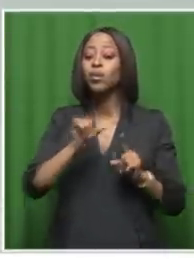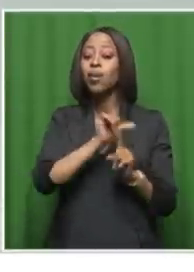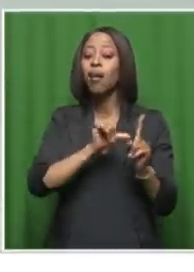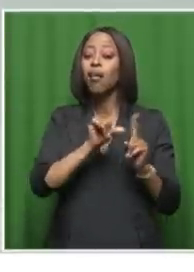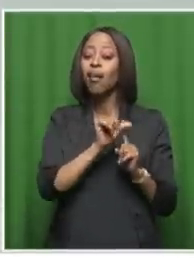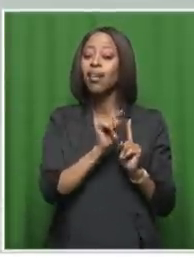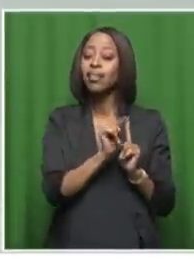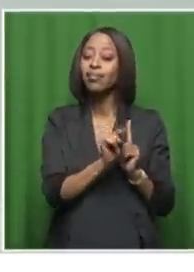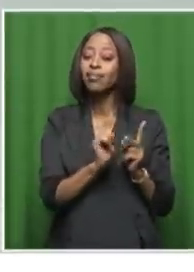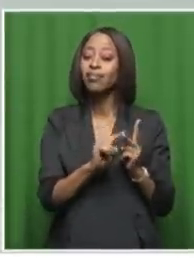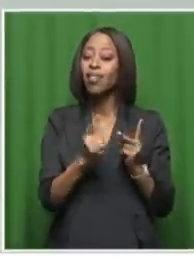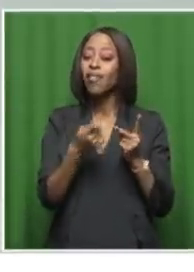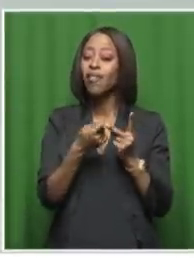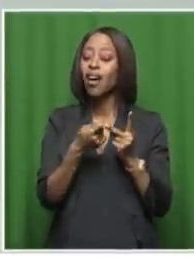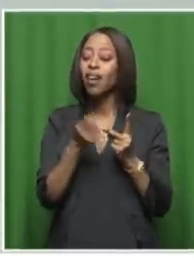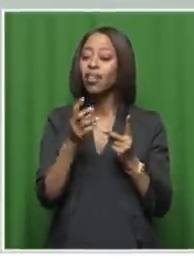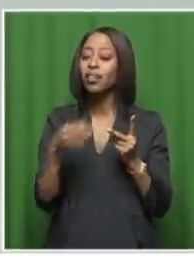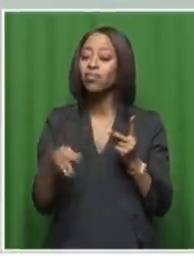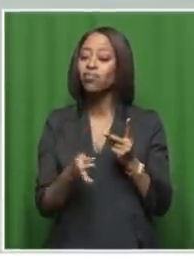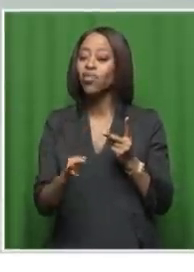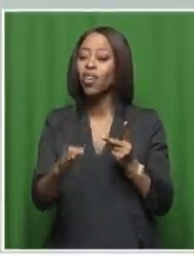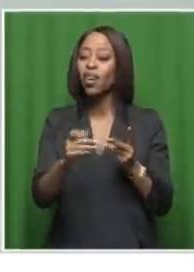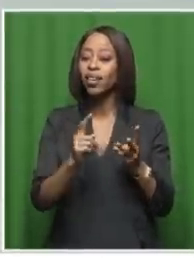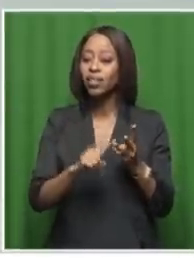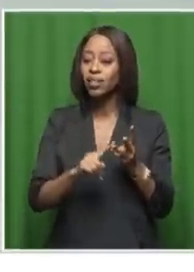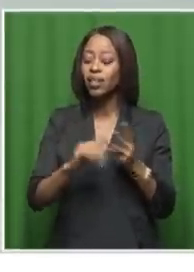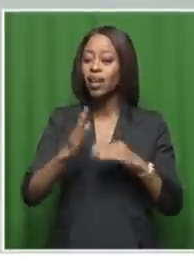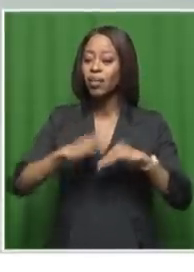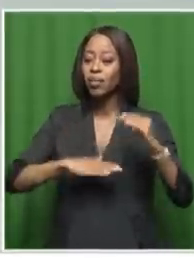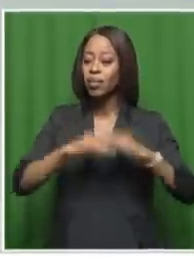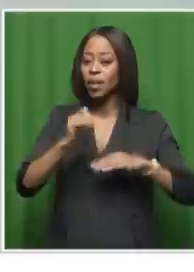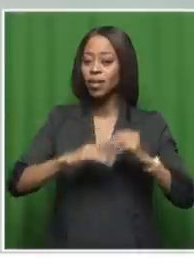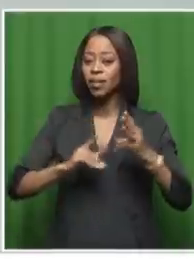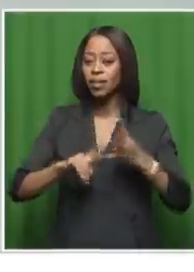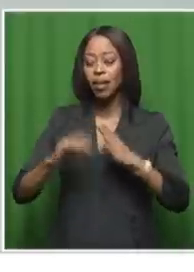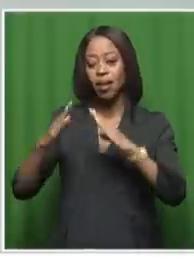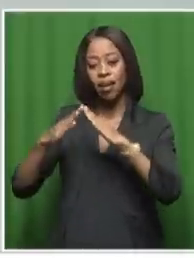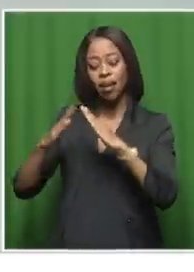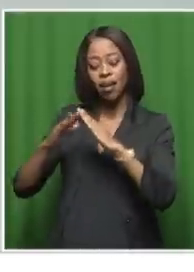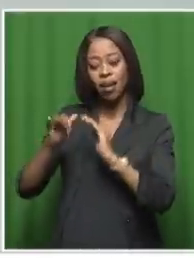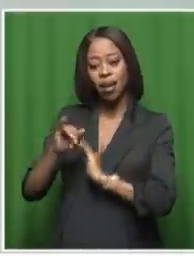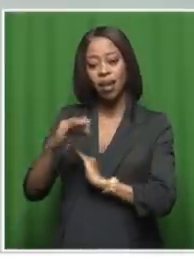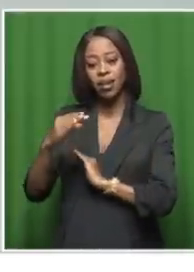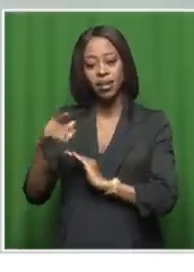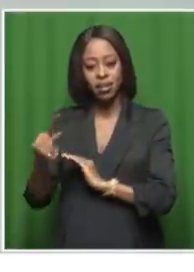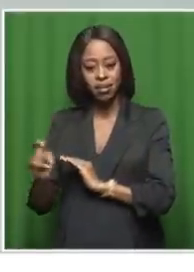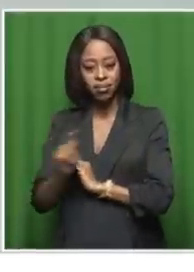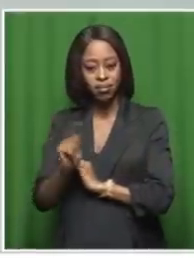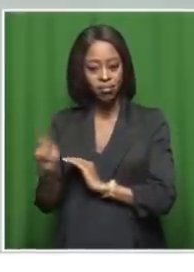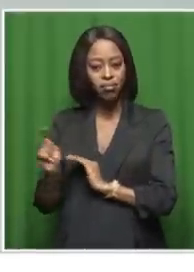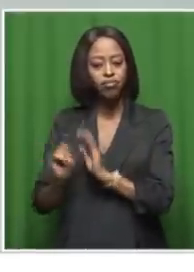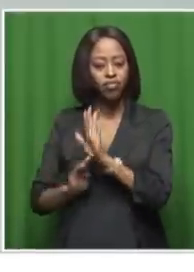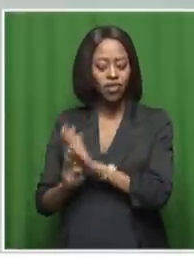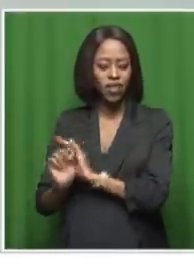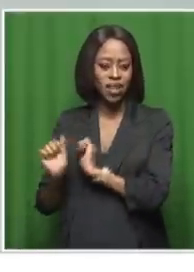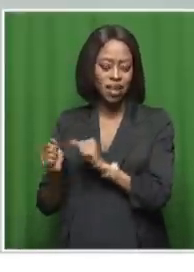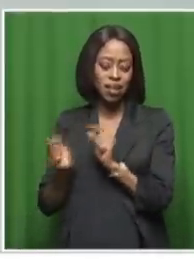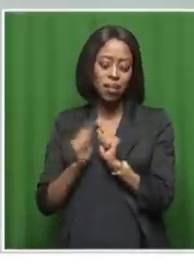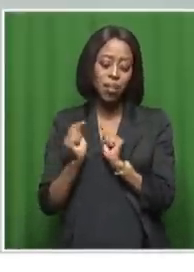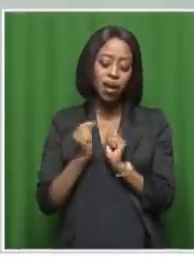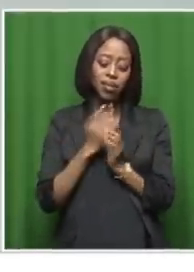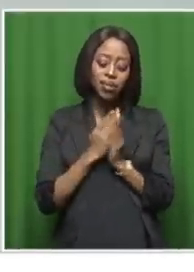agribusiness, finance and forestry, with construction, property and ICTs that are showing better but